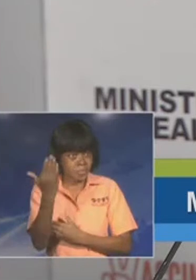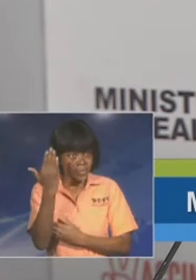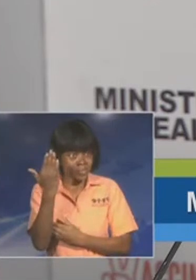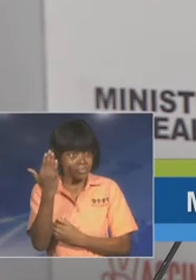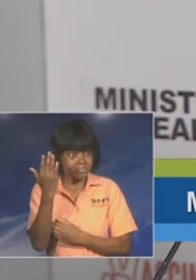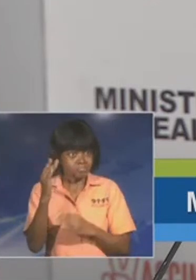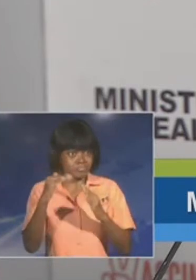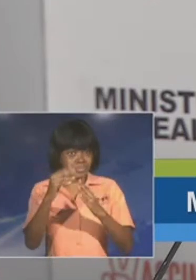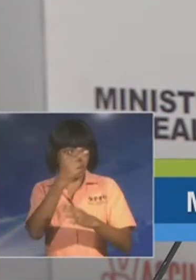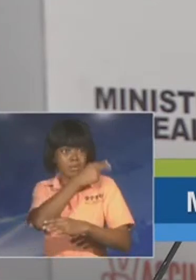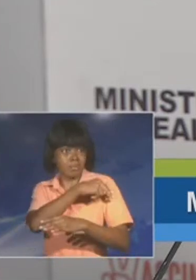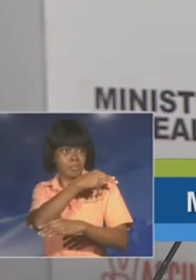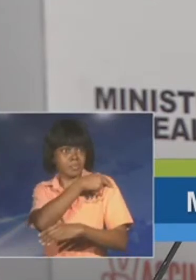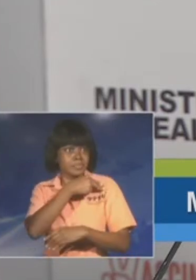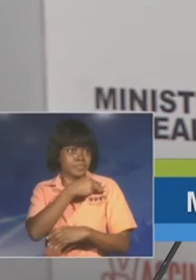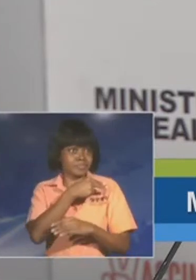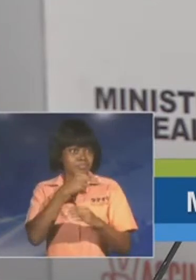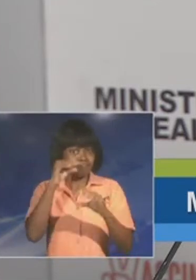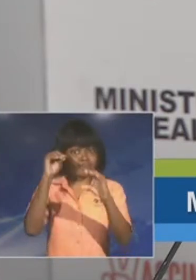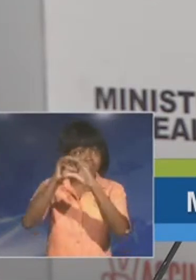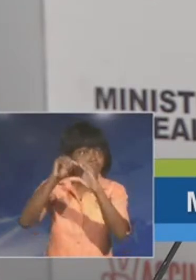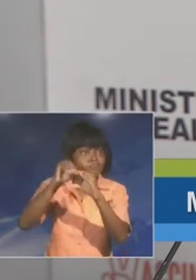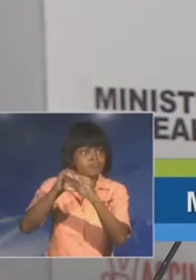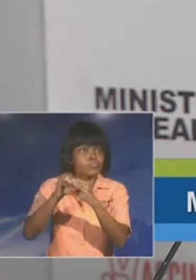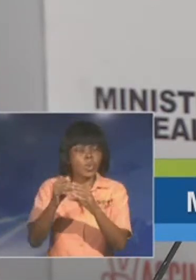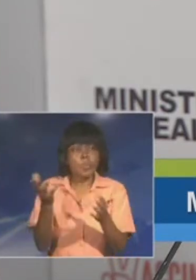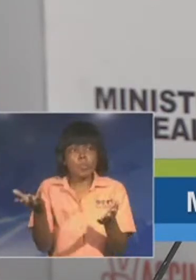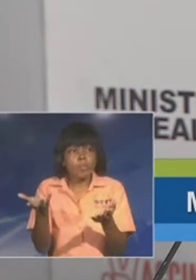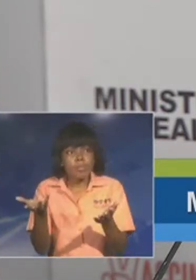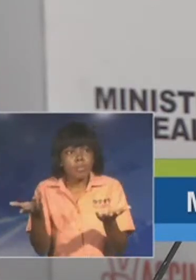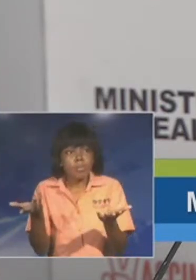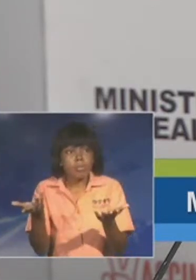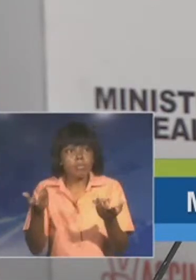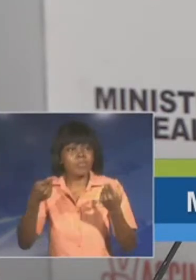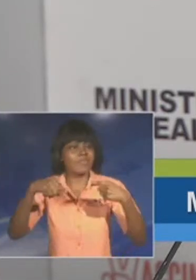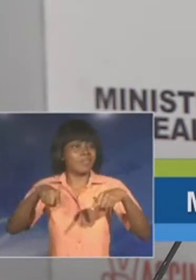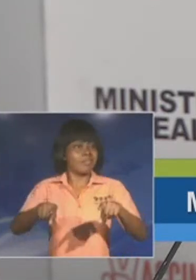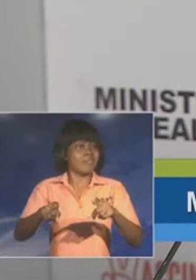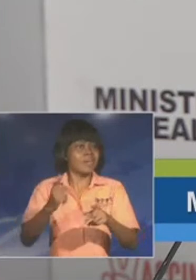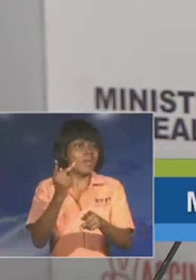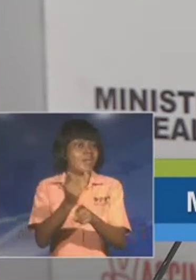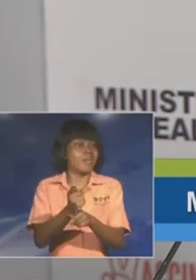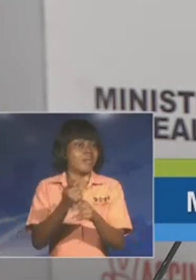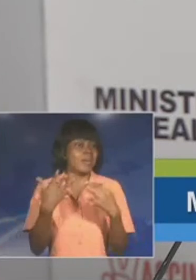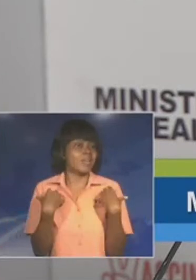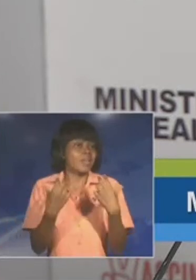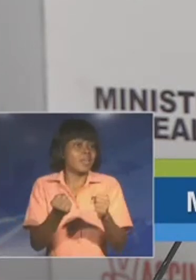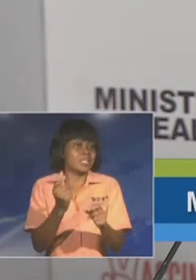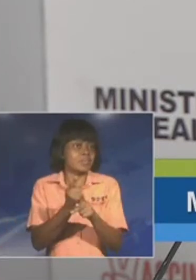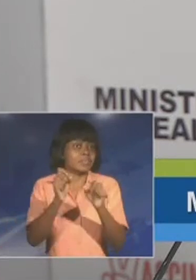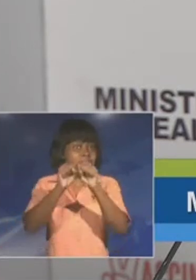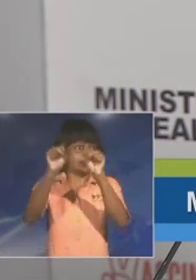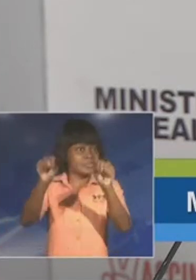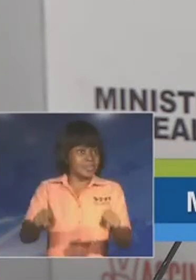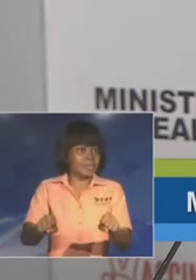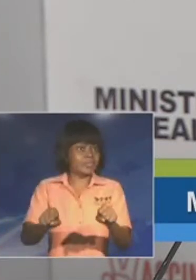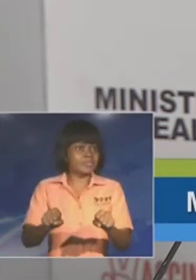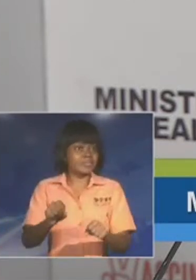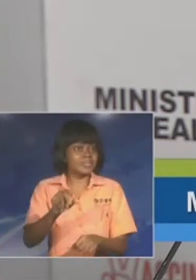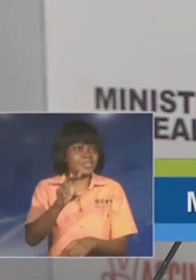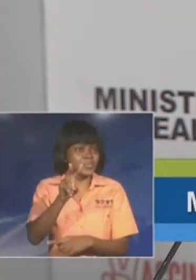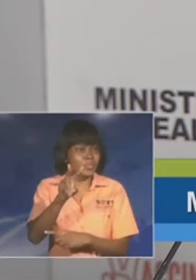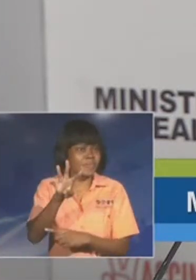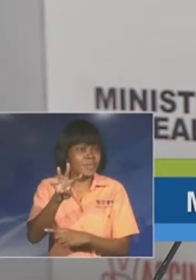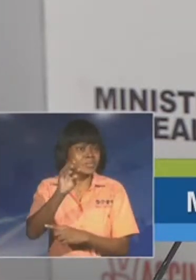the overall occupancy of the parallel healthcare system, is at 24%. There are